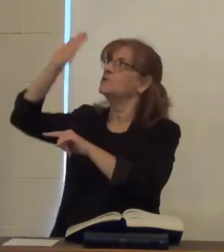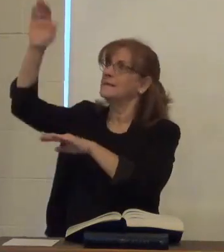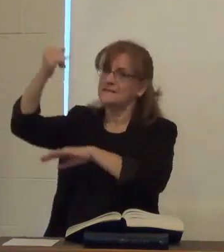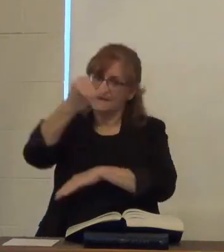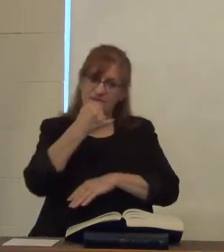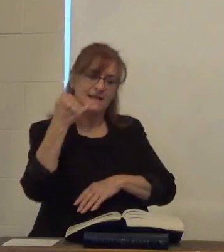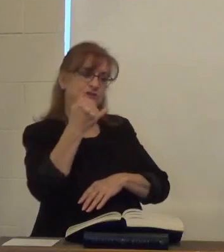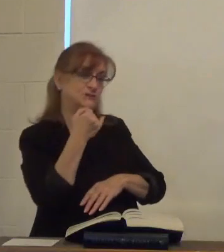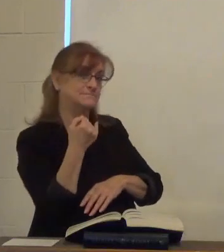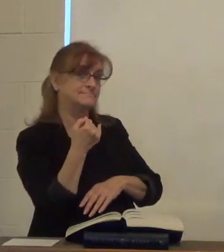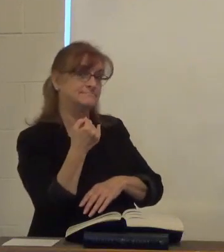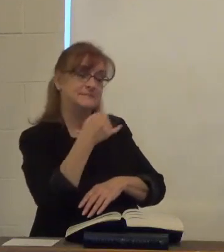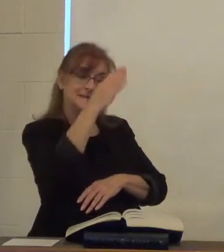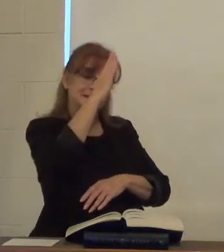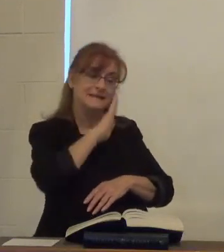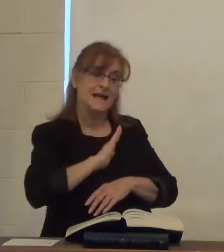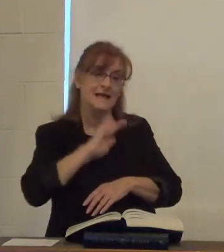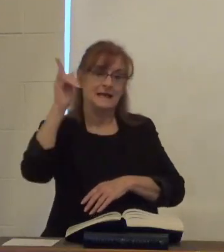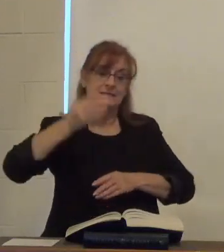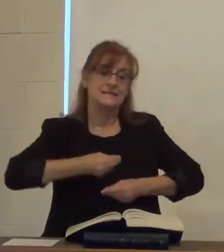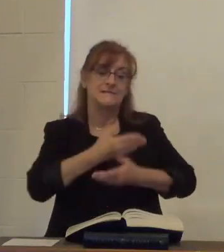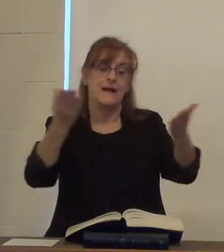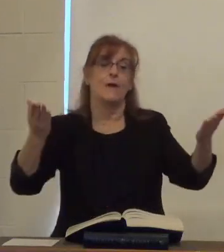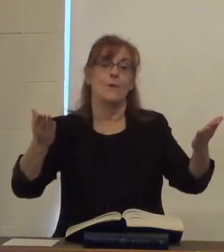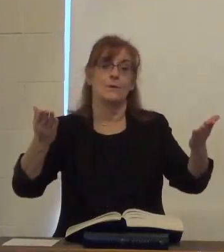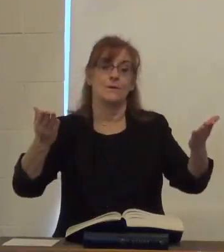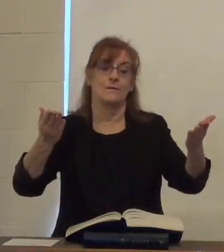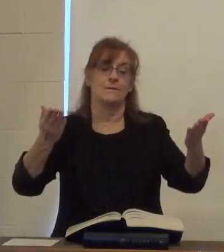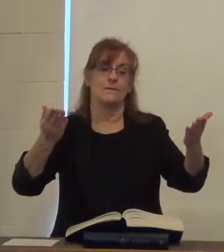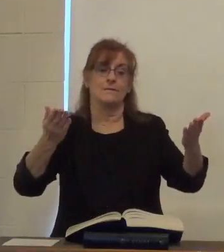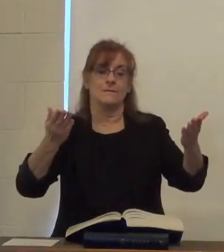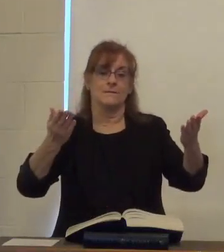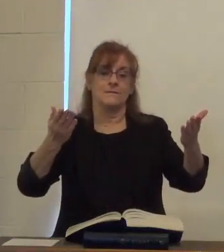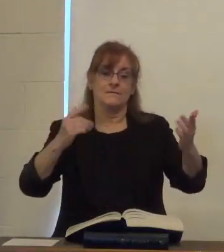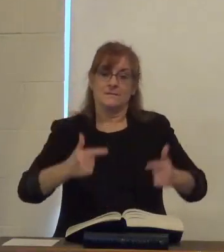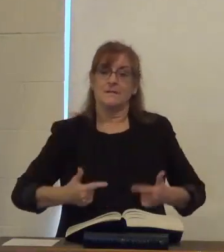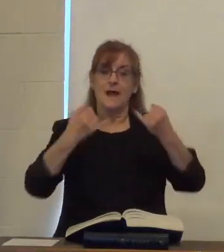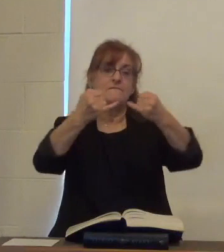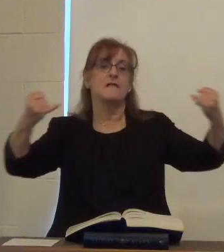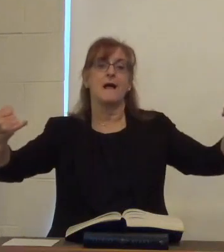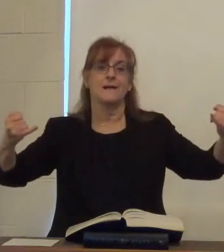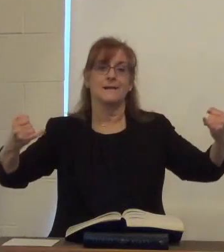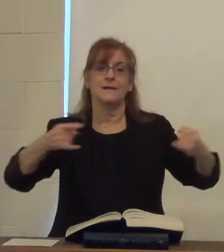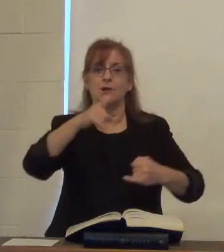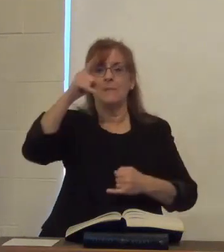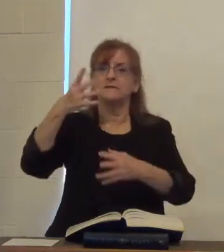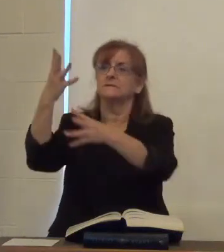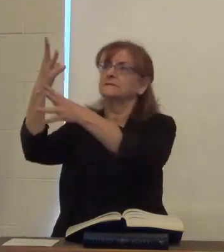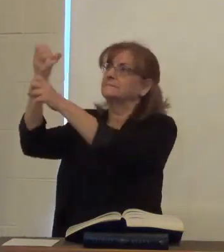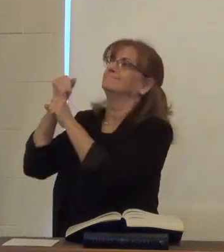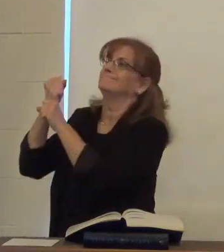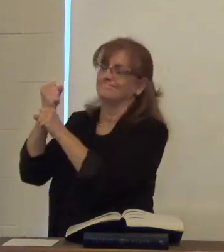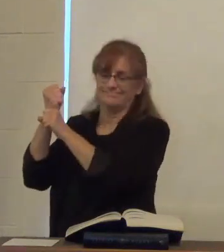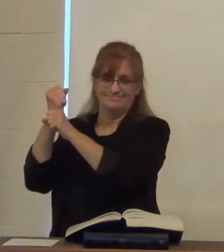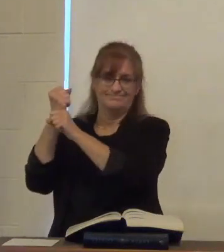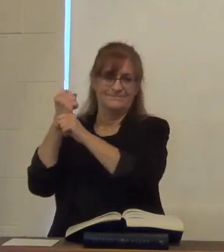invitation. God has thrown out the lifeline. You must take hold of the rope. There's an individual